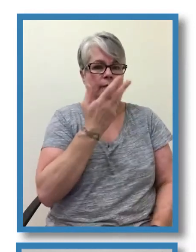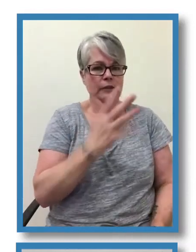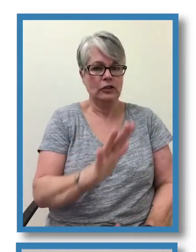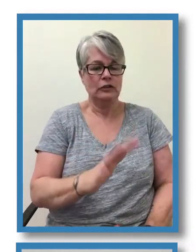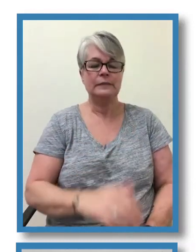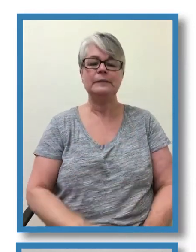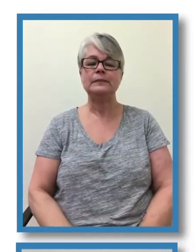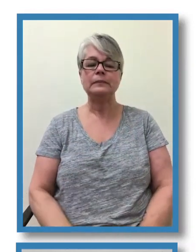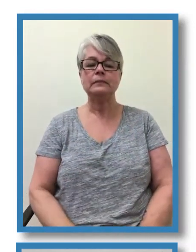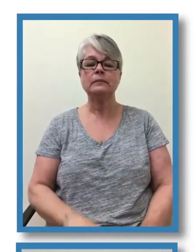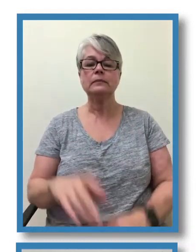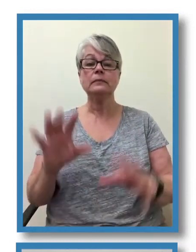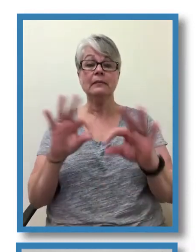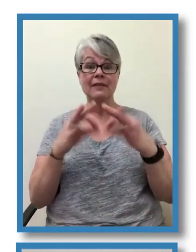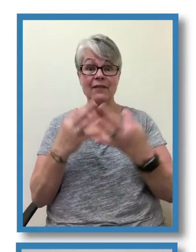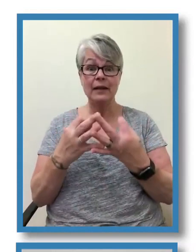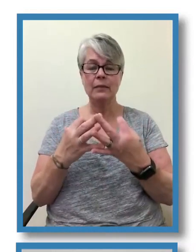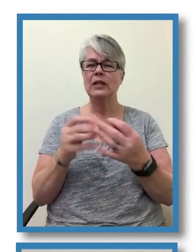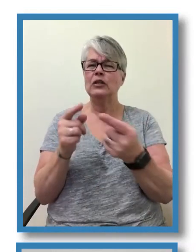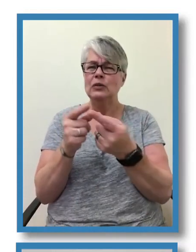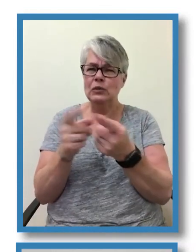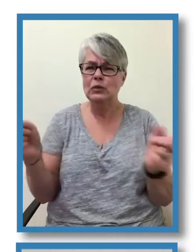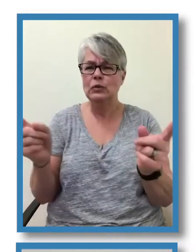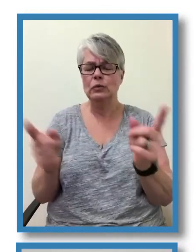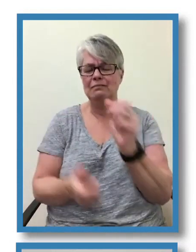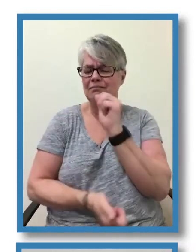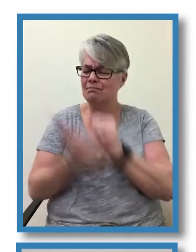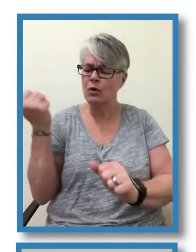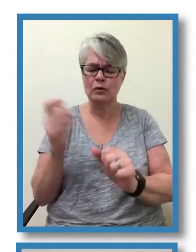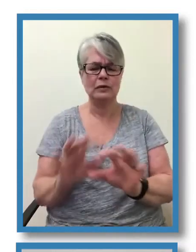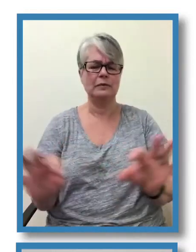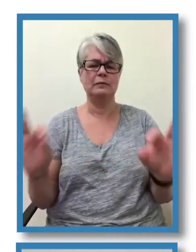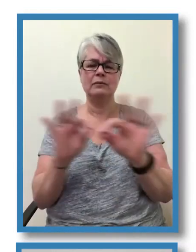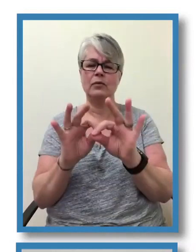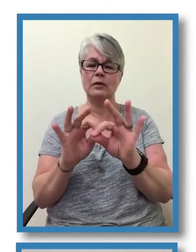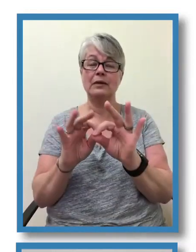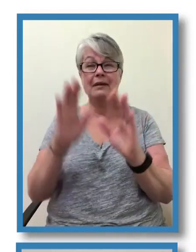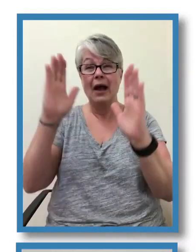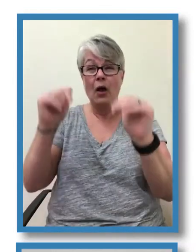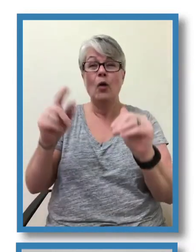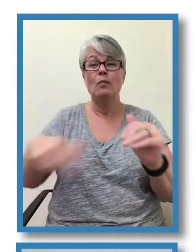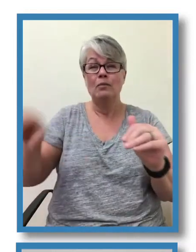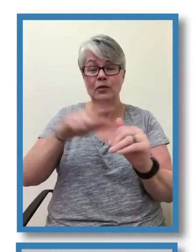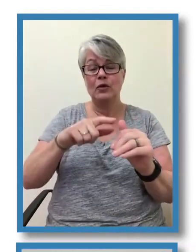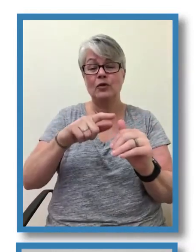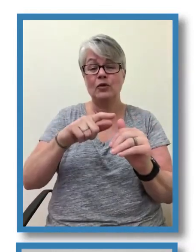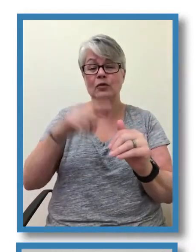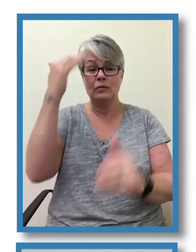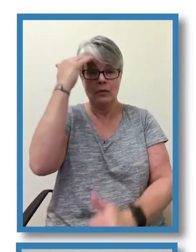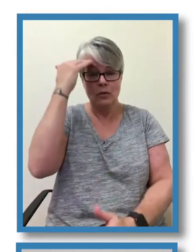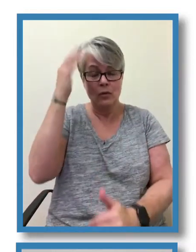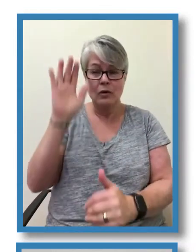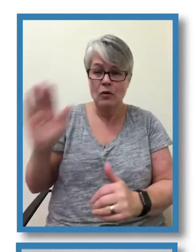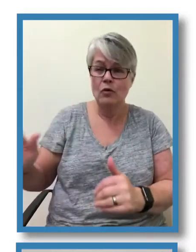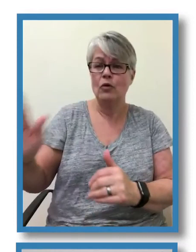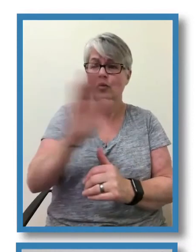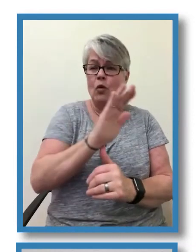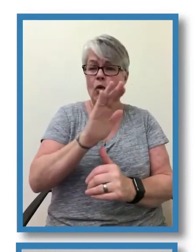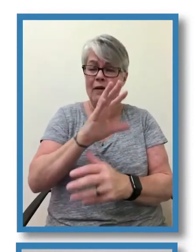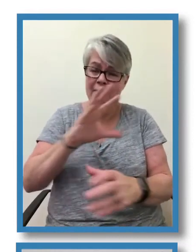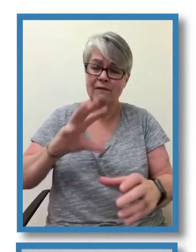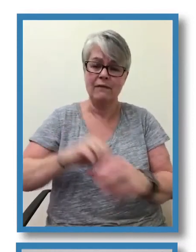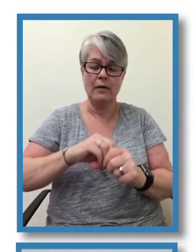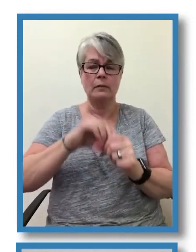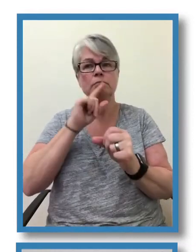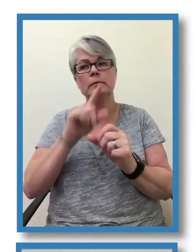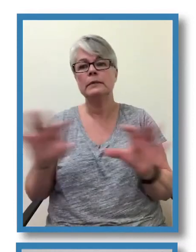the ones that make the astute observations, share those with the family physician and the specialist. The observations have changed, memory moved. Last week